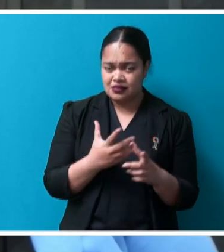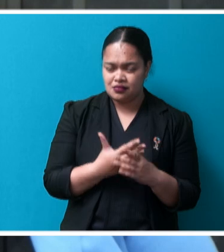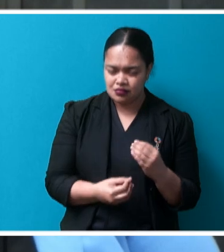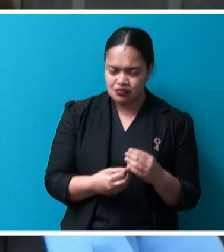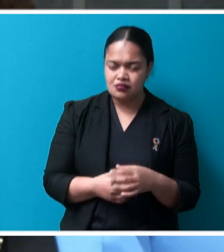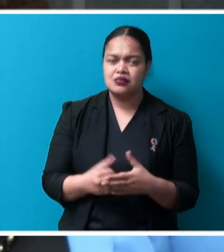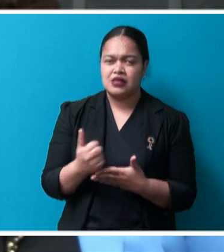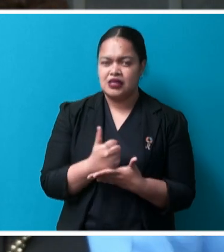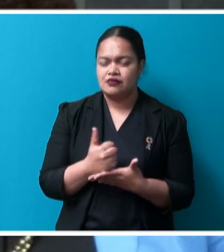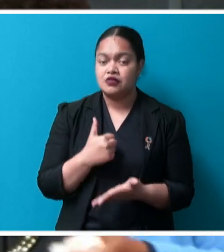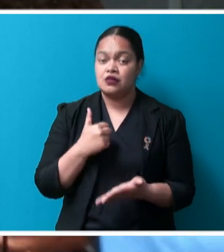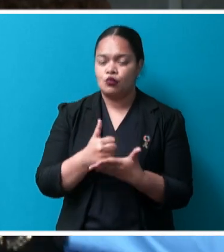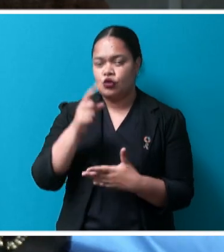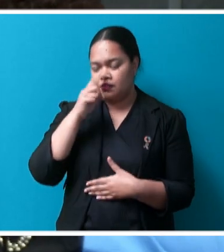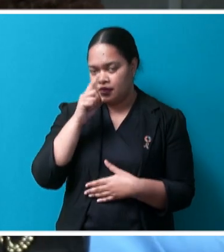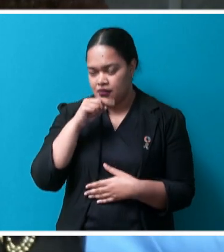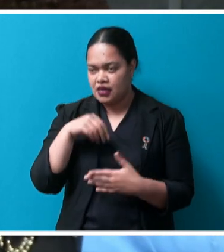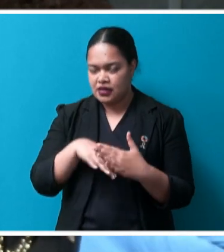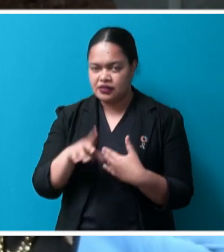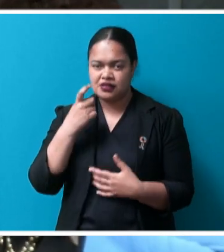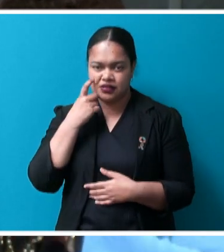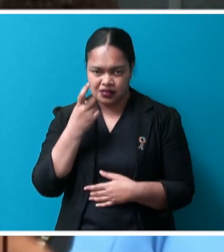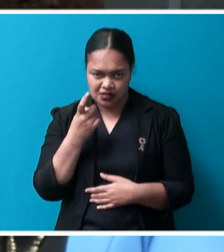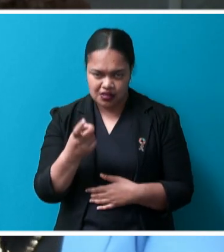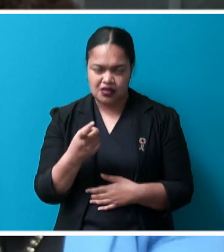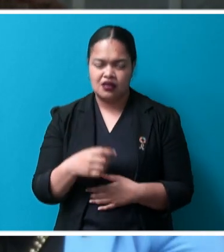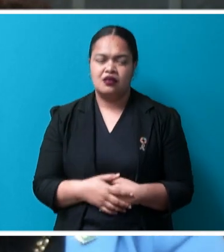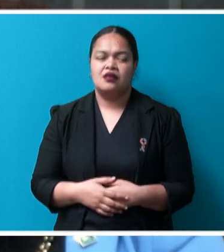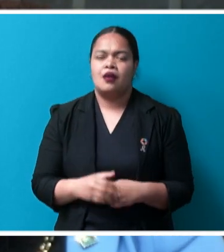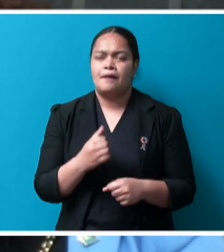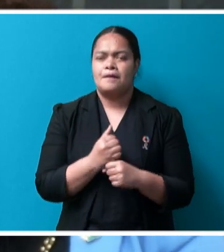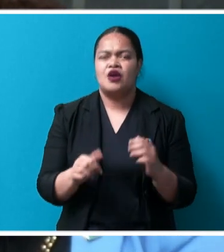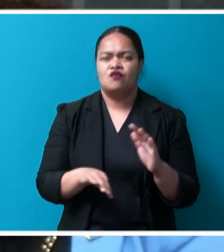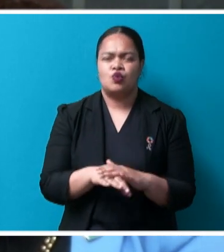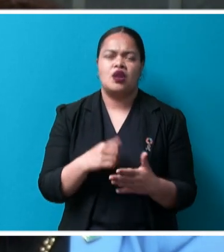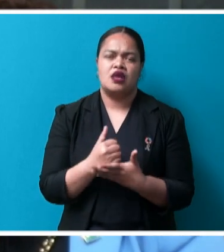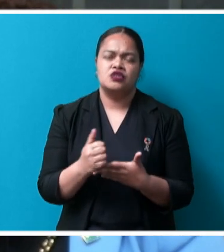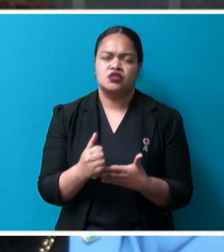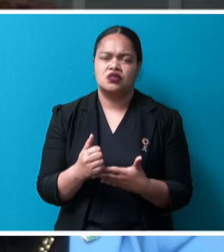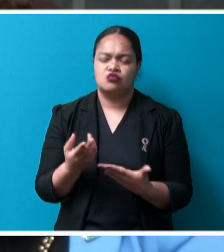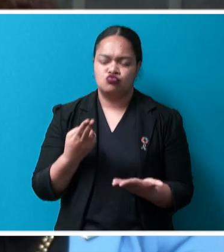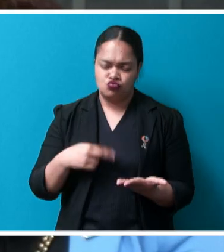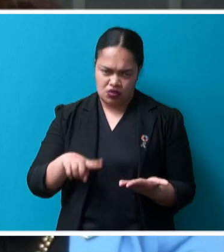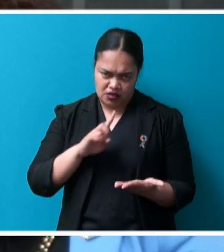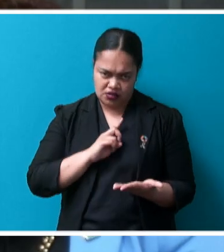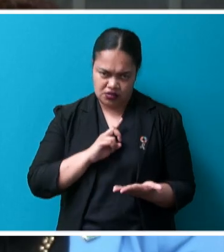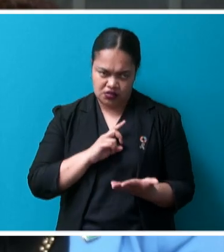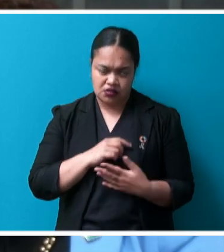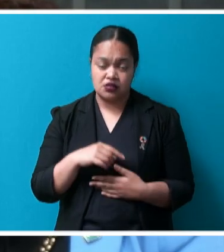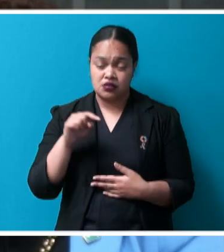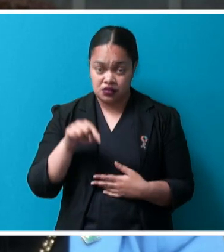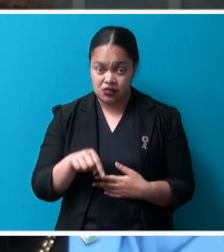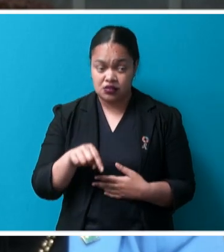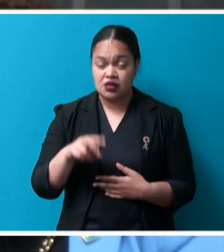active support to keep people in care is the single most powerful action available to us. And it is at the center of